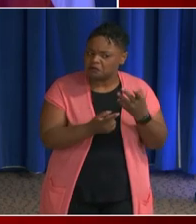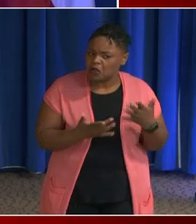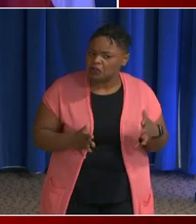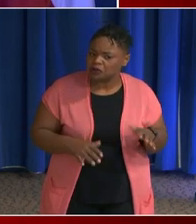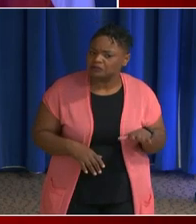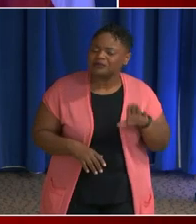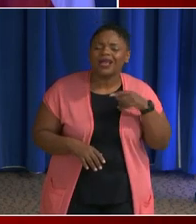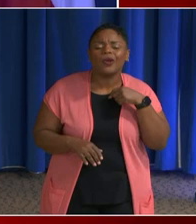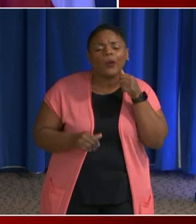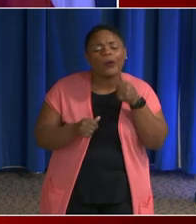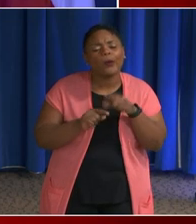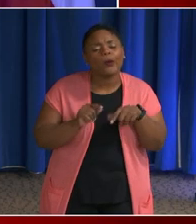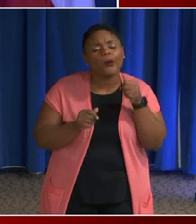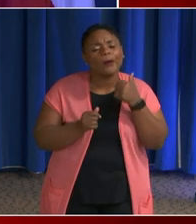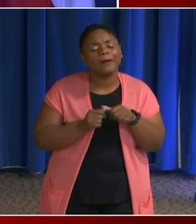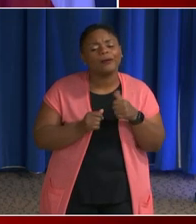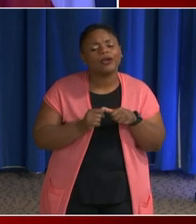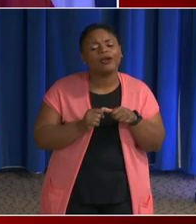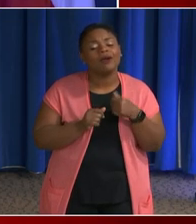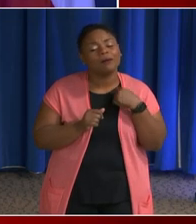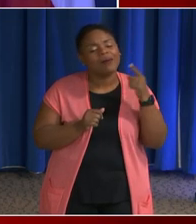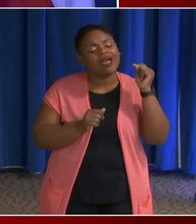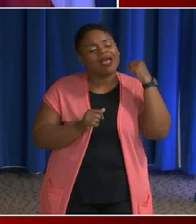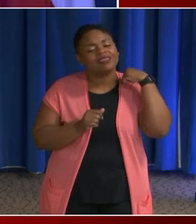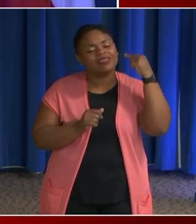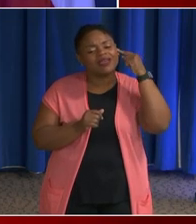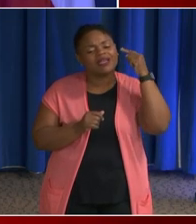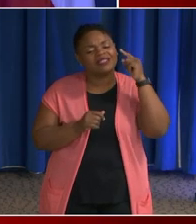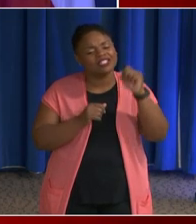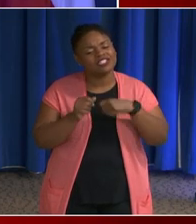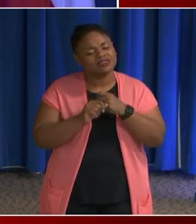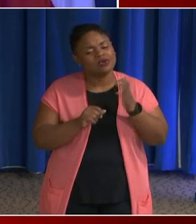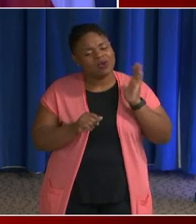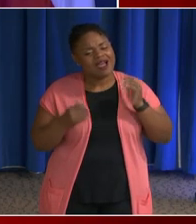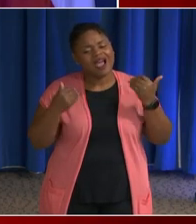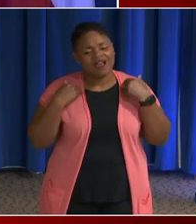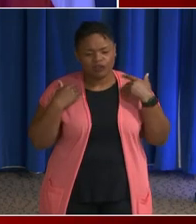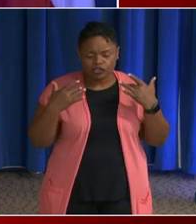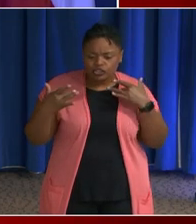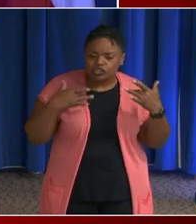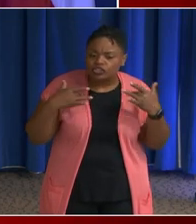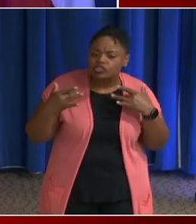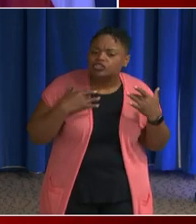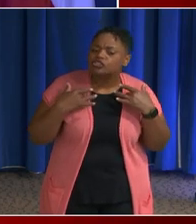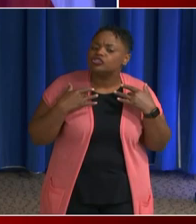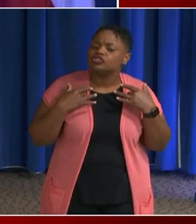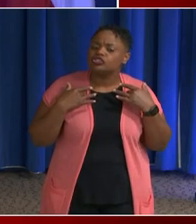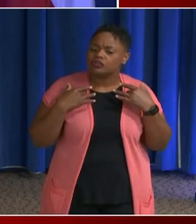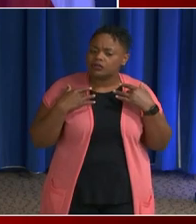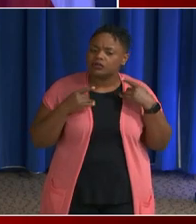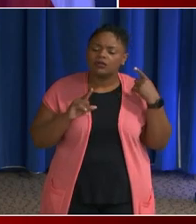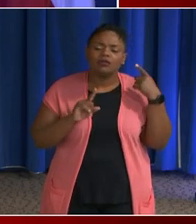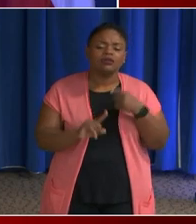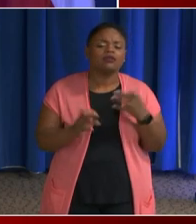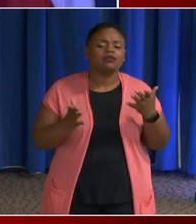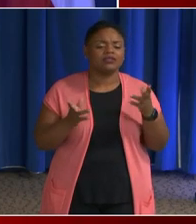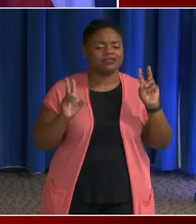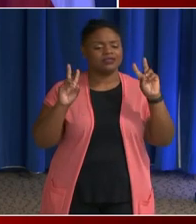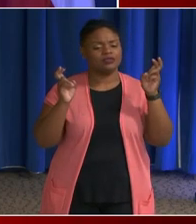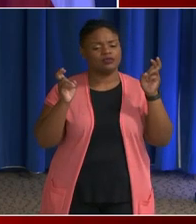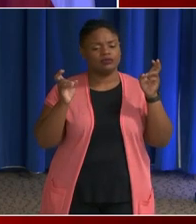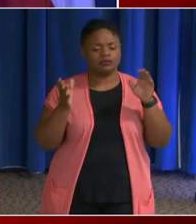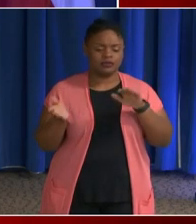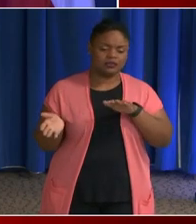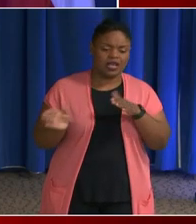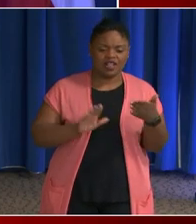this, there was concern about 10 years ago with regard to the use of deadly force, and that there